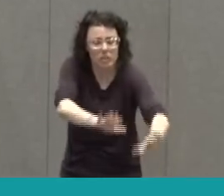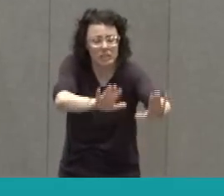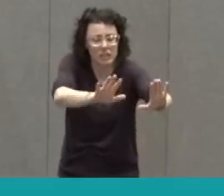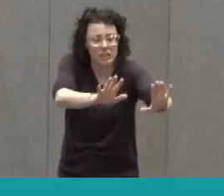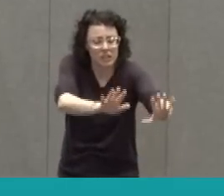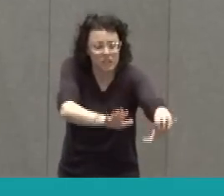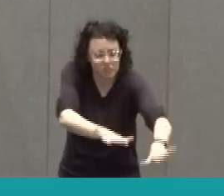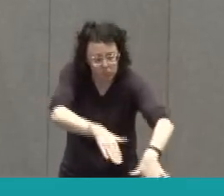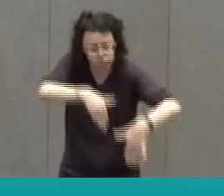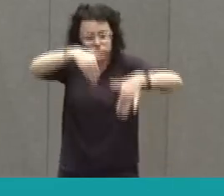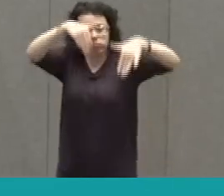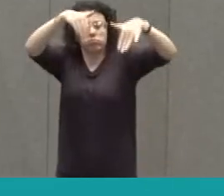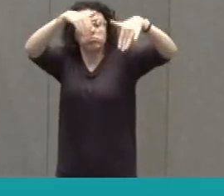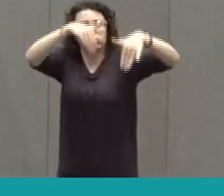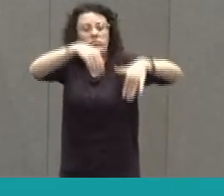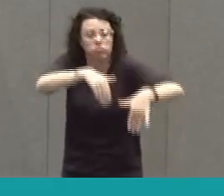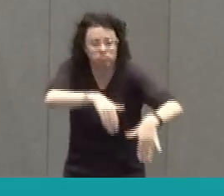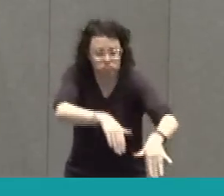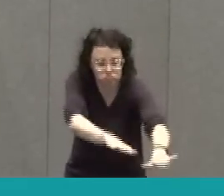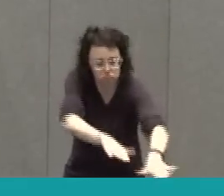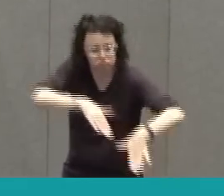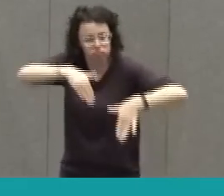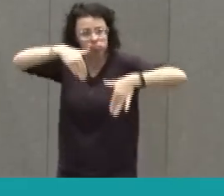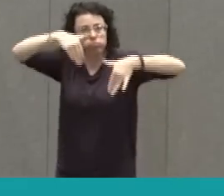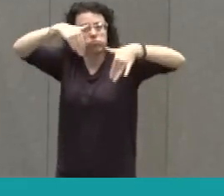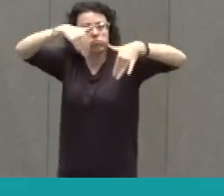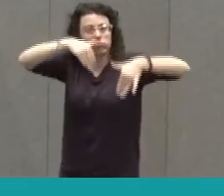washed the beaches clean for